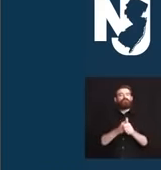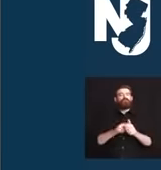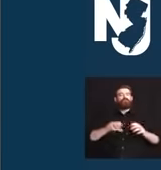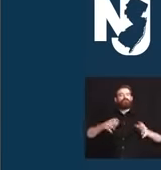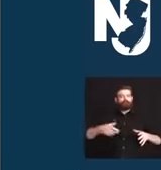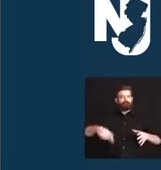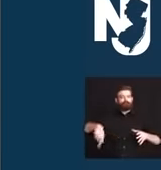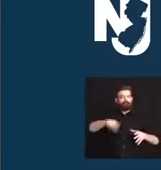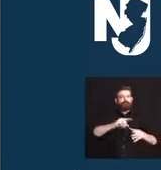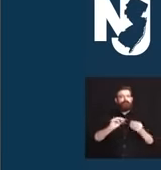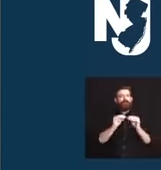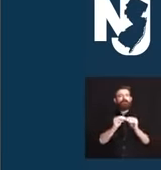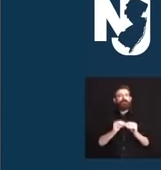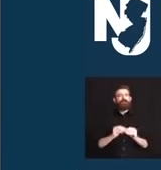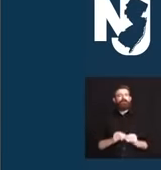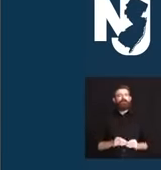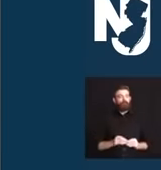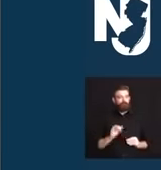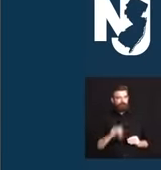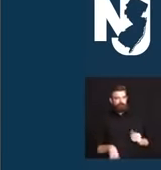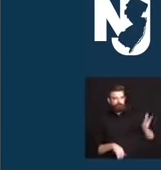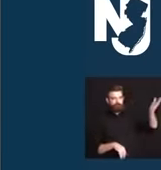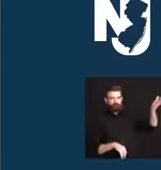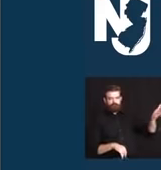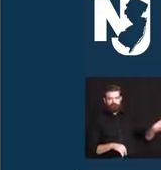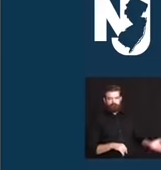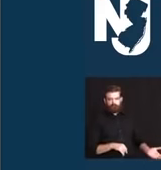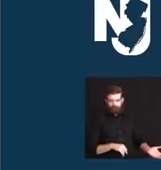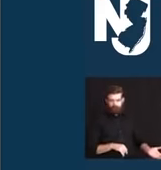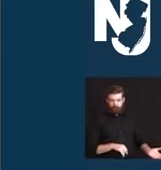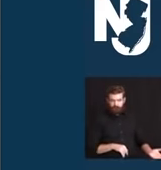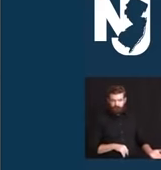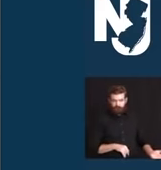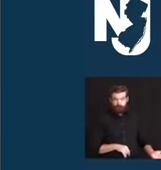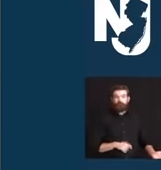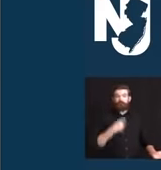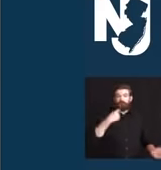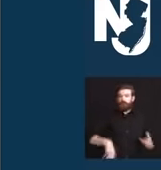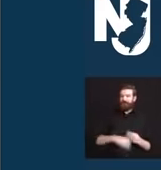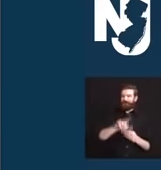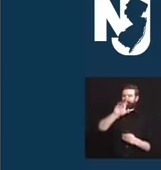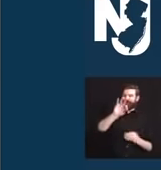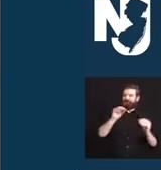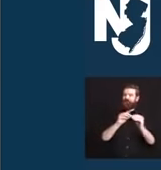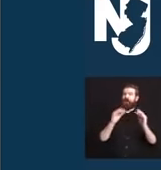additional 29 contact tracers to our team for an updated total of